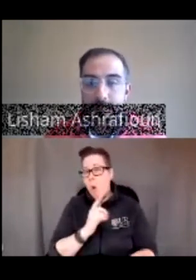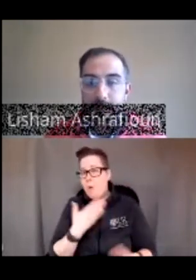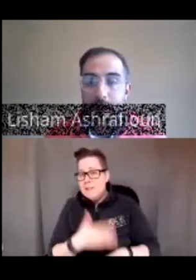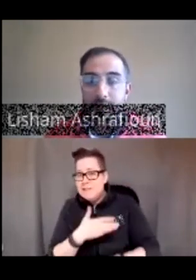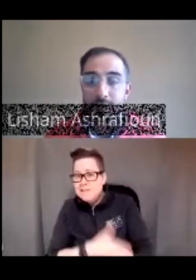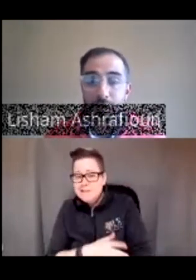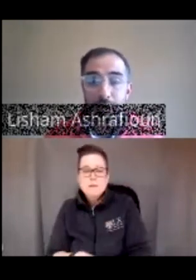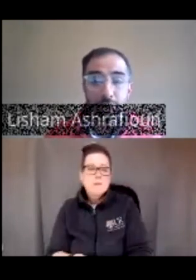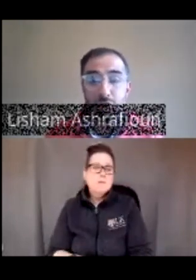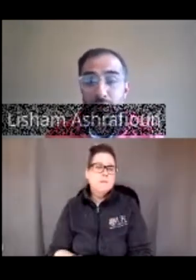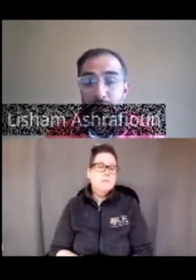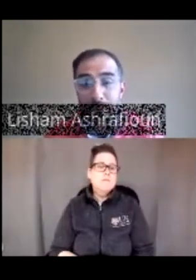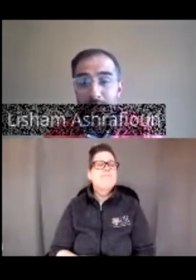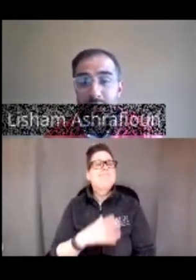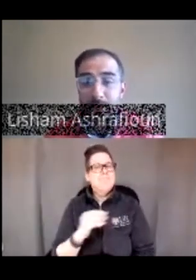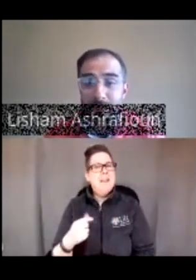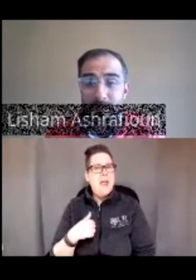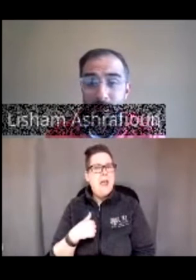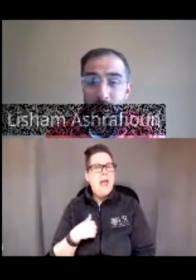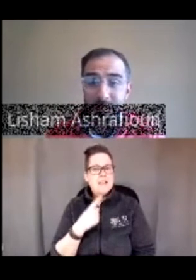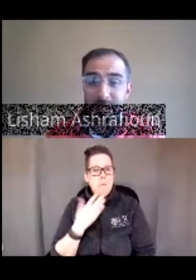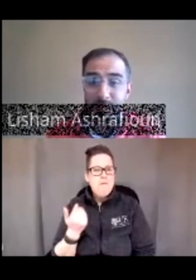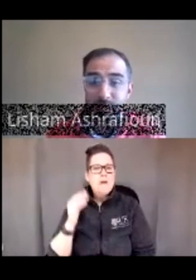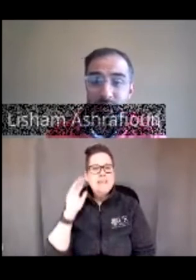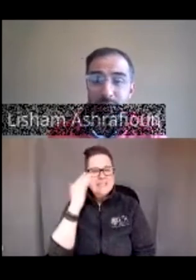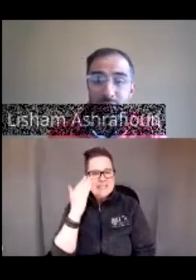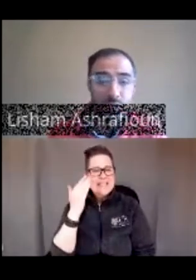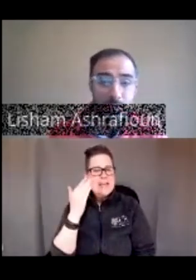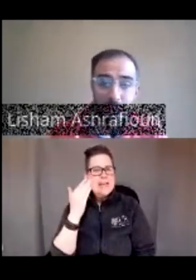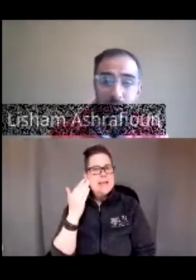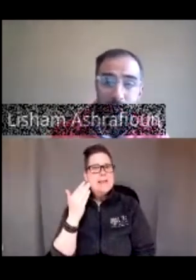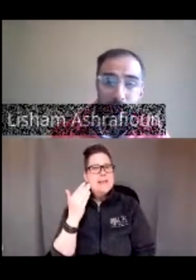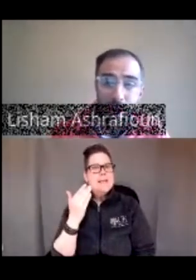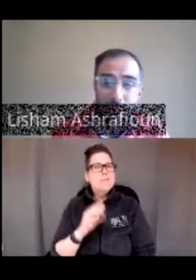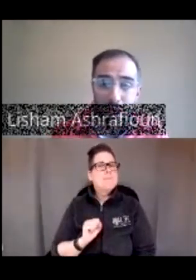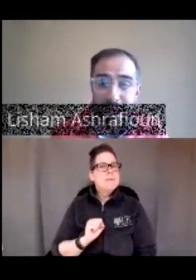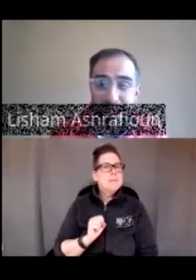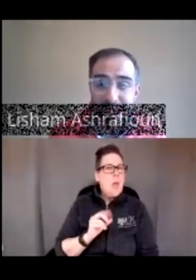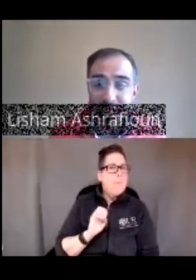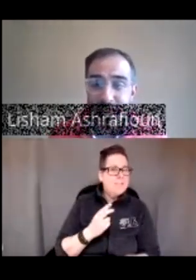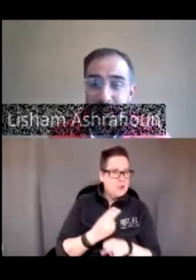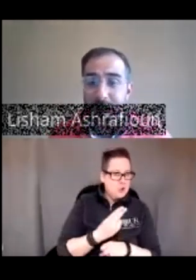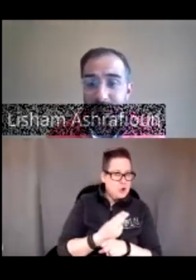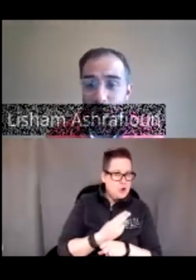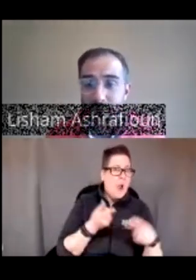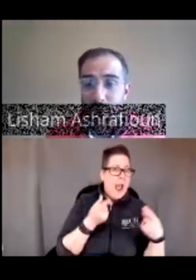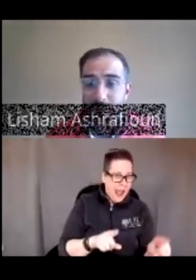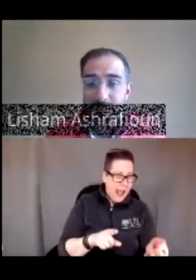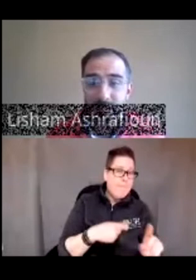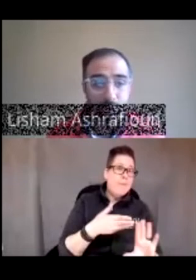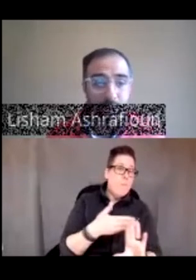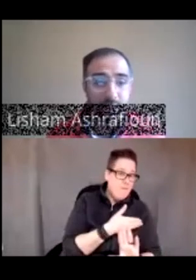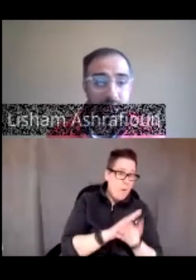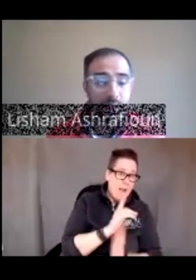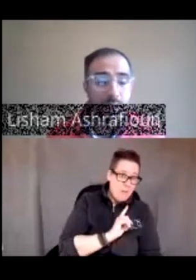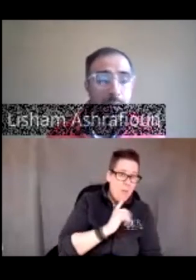And as I commented earlier, there certainly appears to be some of those themes of substance use being both an antecedent and consequence of